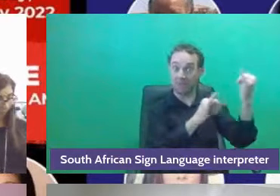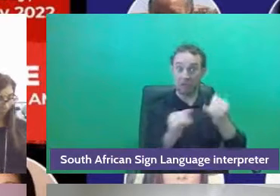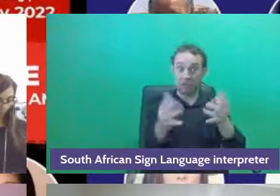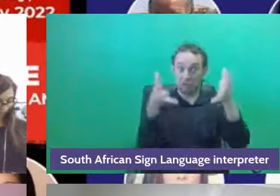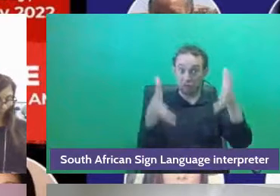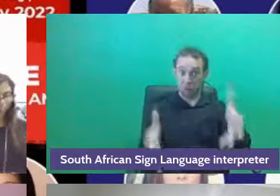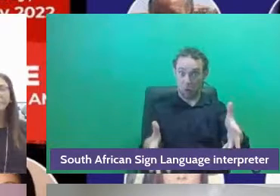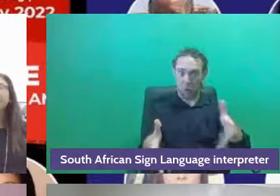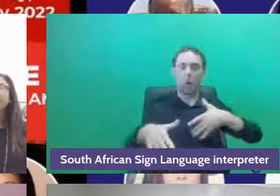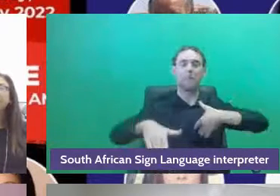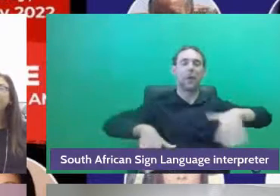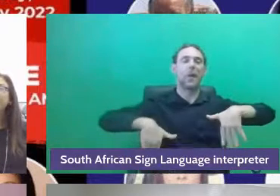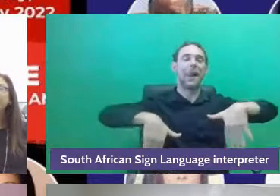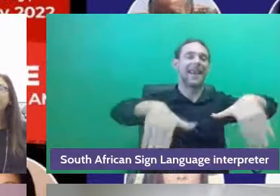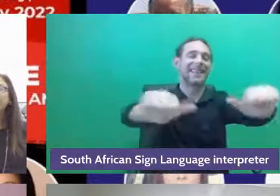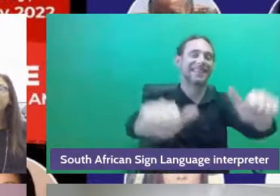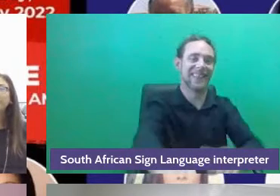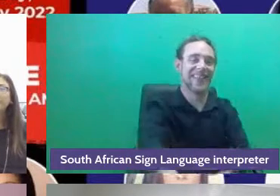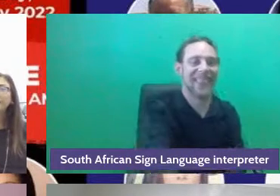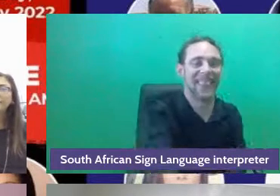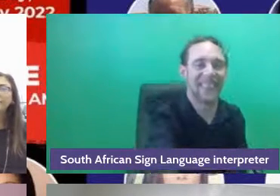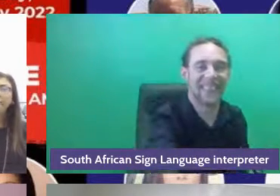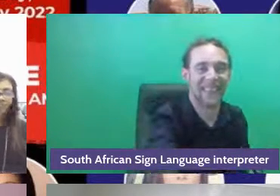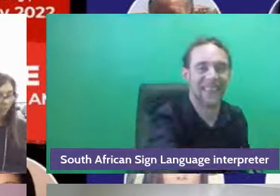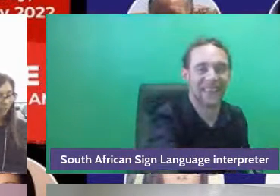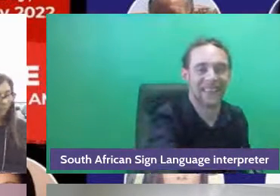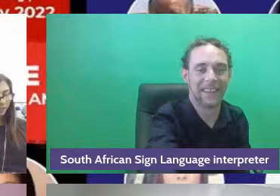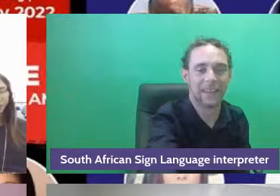you and the KZN team. Thank you.